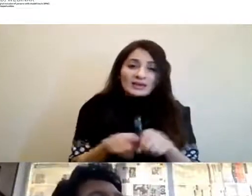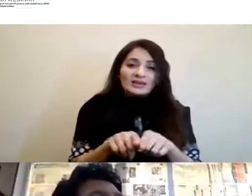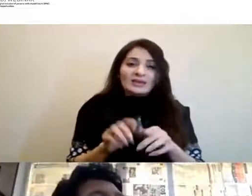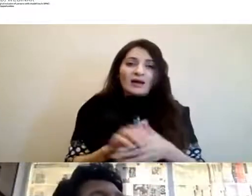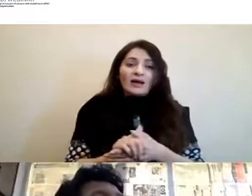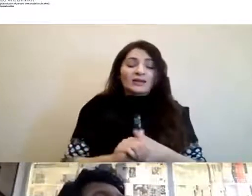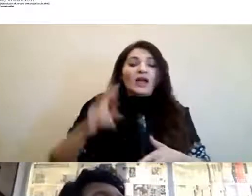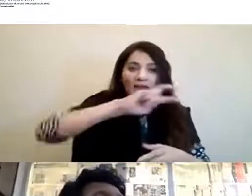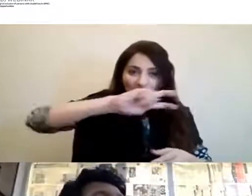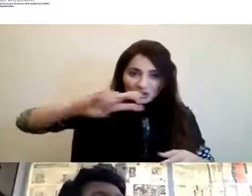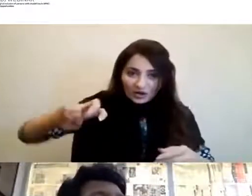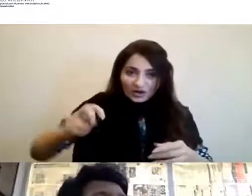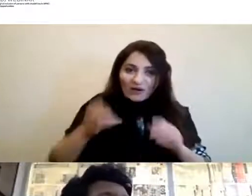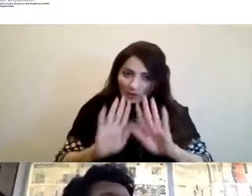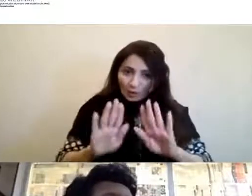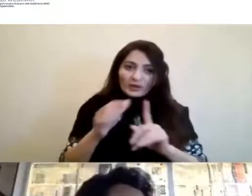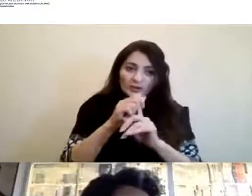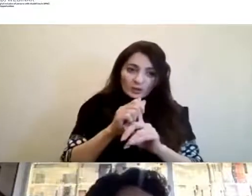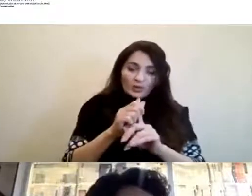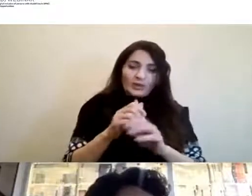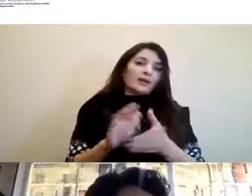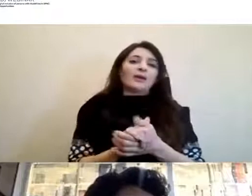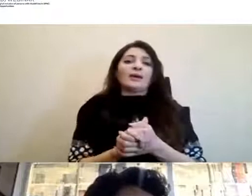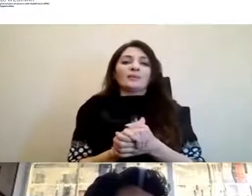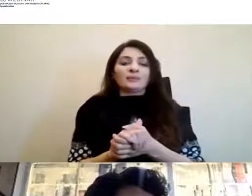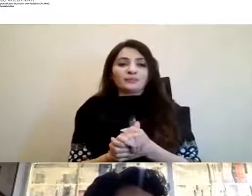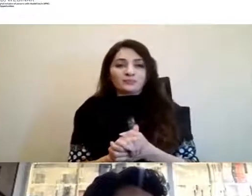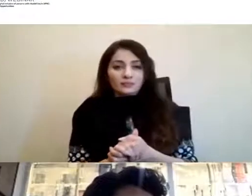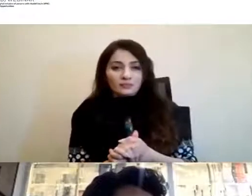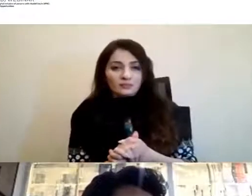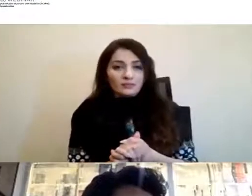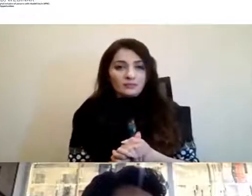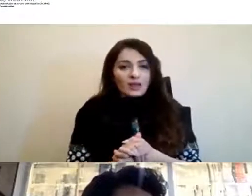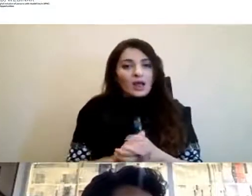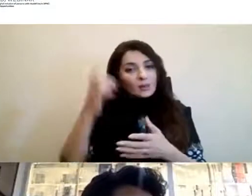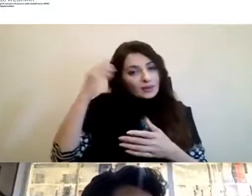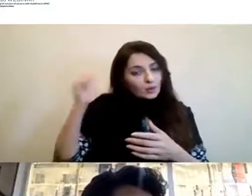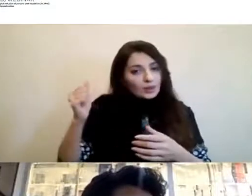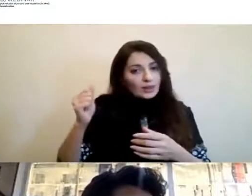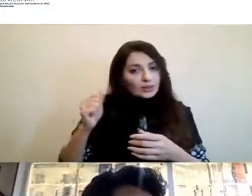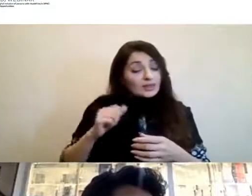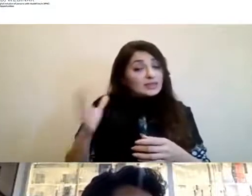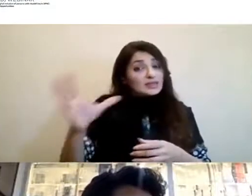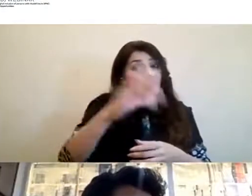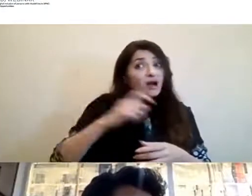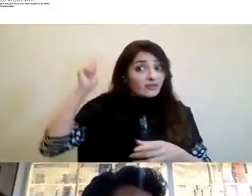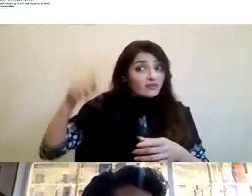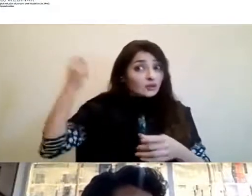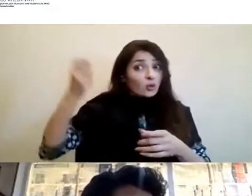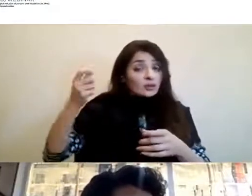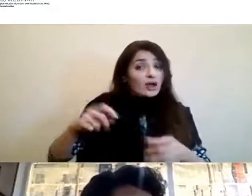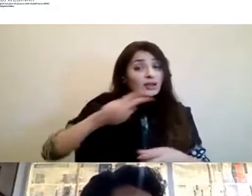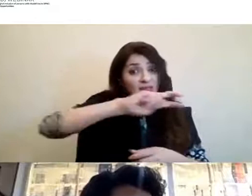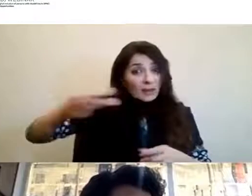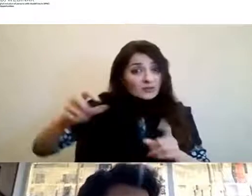captioning and automatic alt text, respectively. Our goal is for every video on Facebook to have captions, and one of our